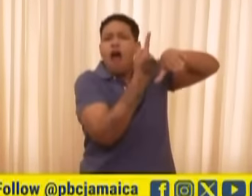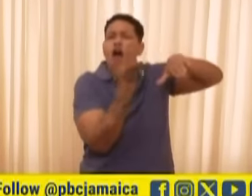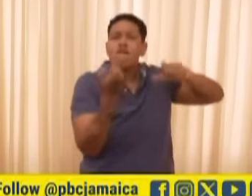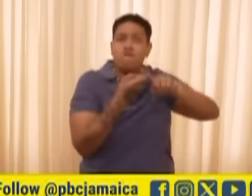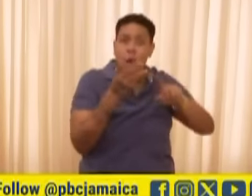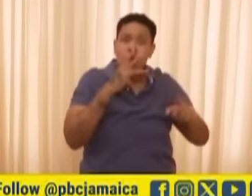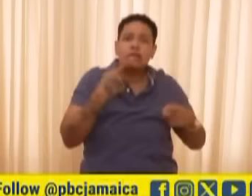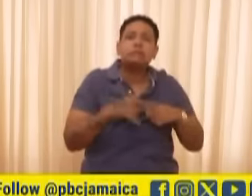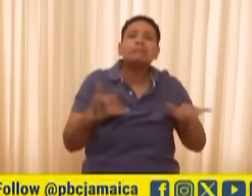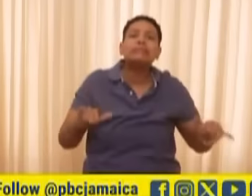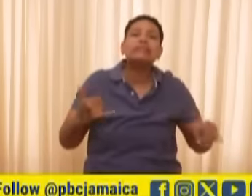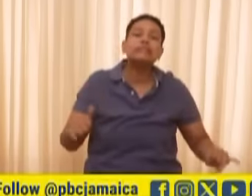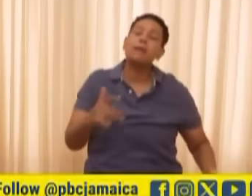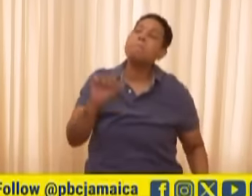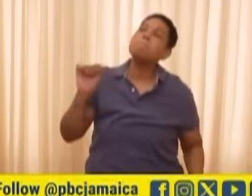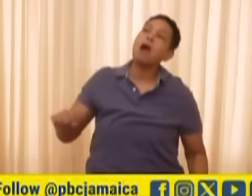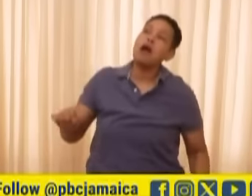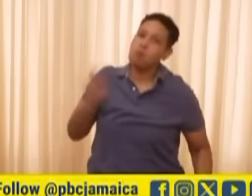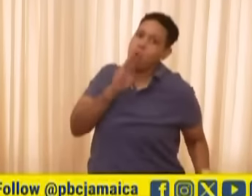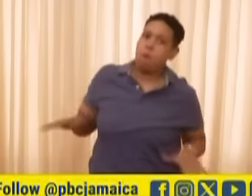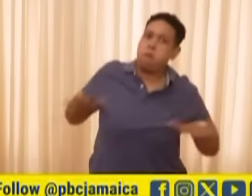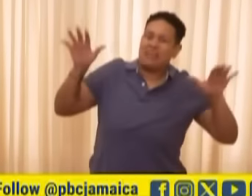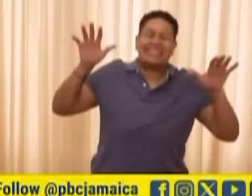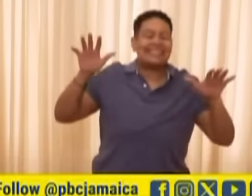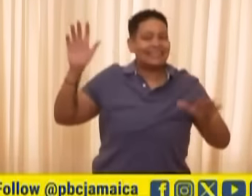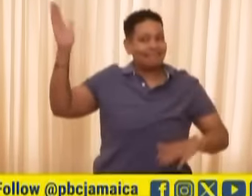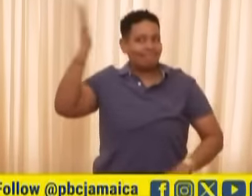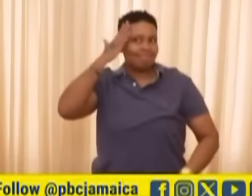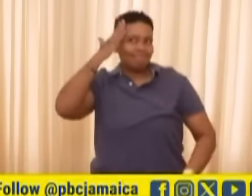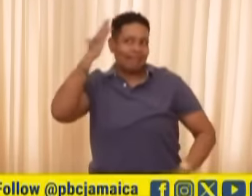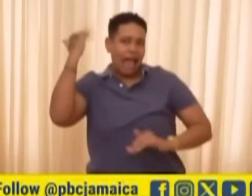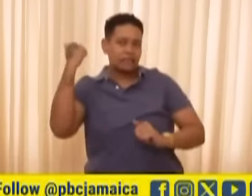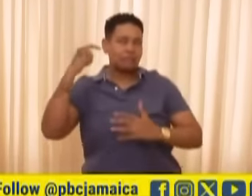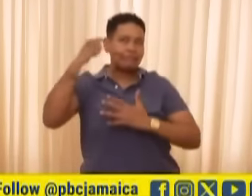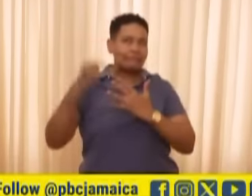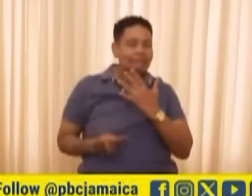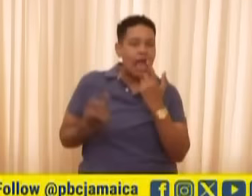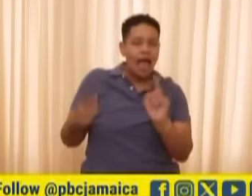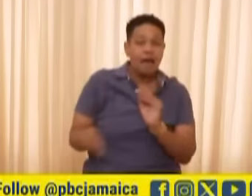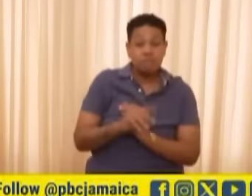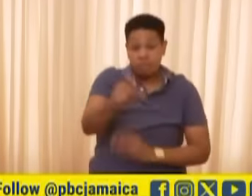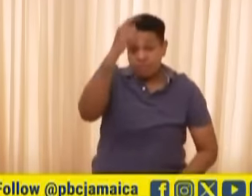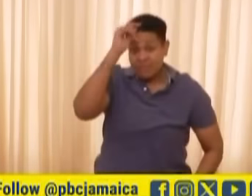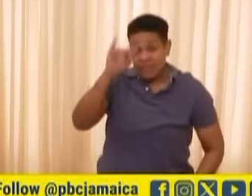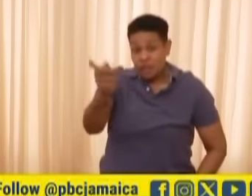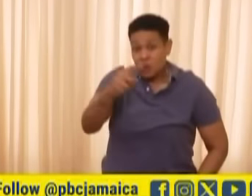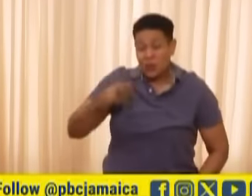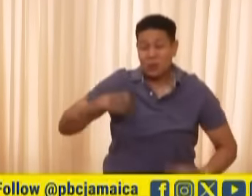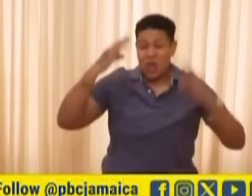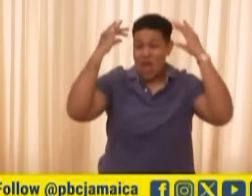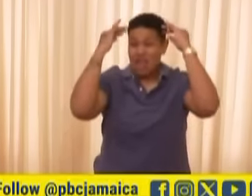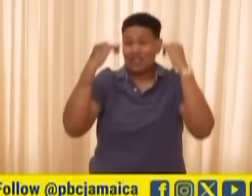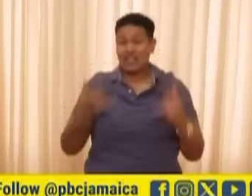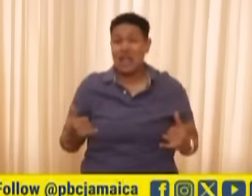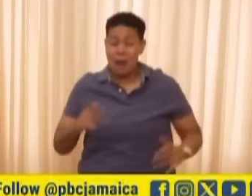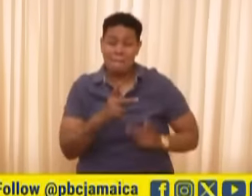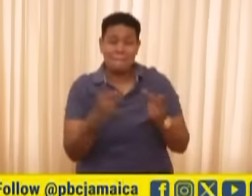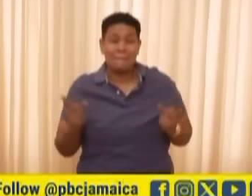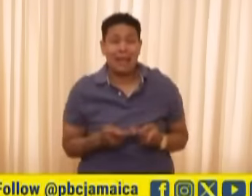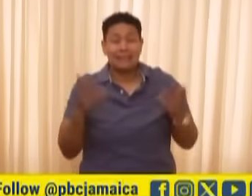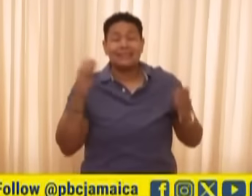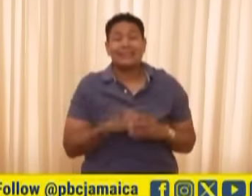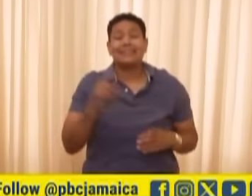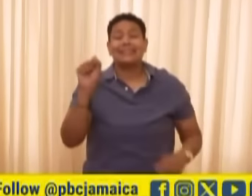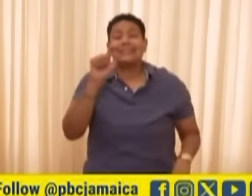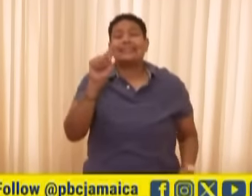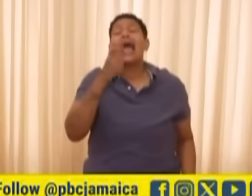area would also have an idea of what to expect. Of course, that's where we are concerned with places, even in